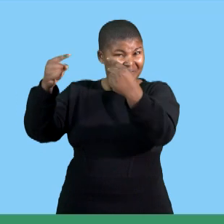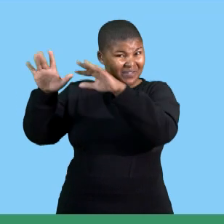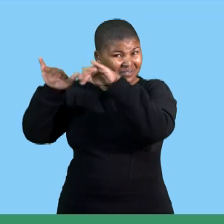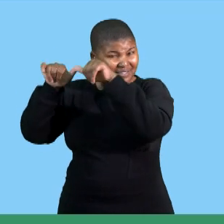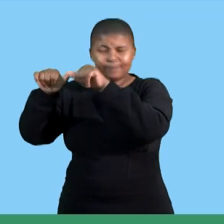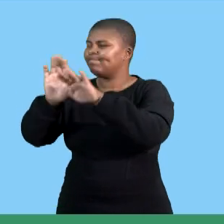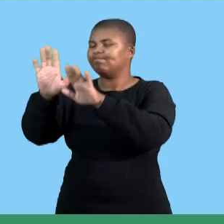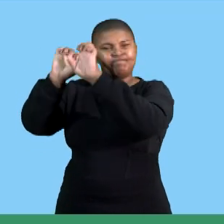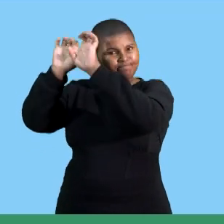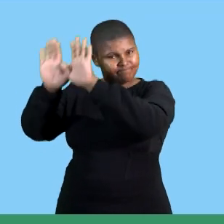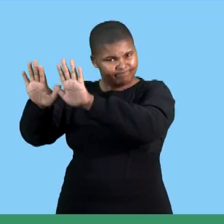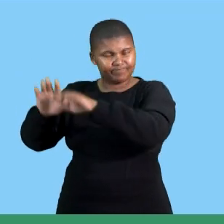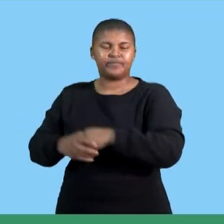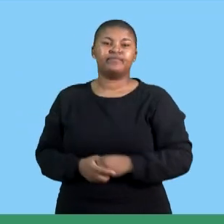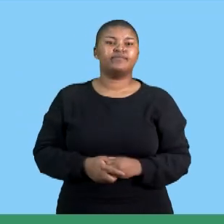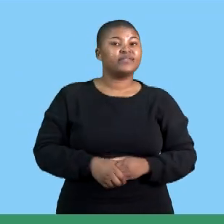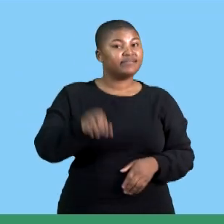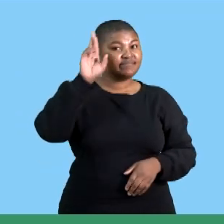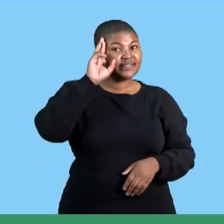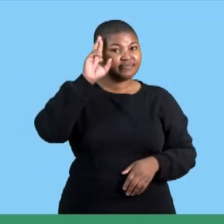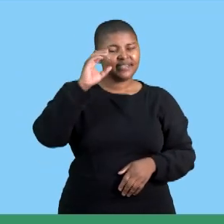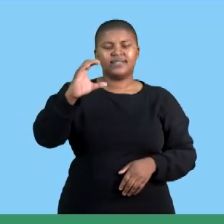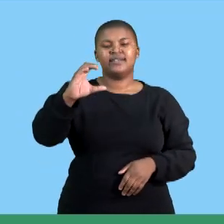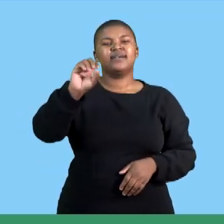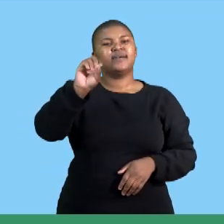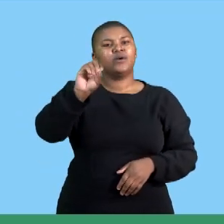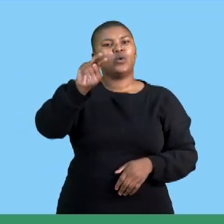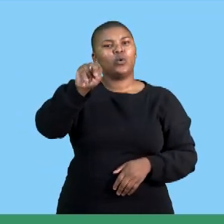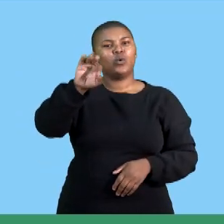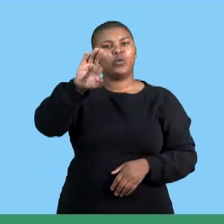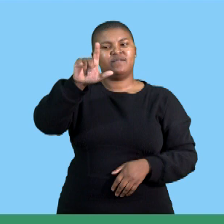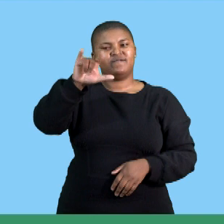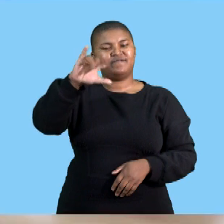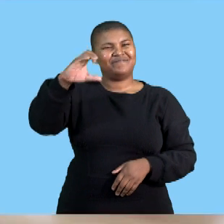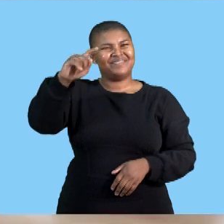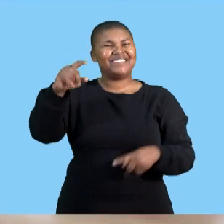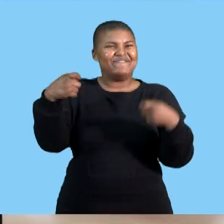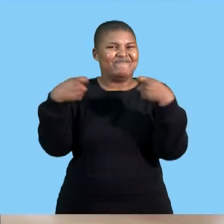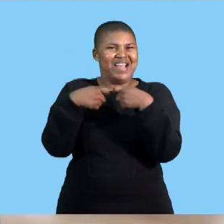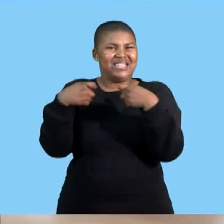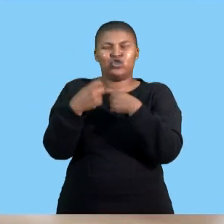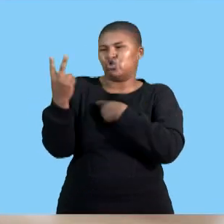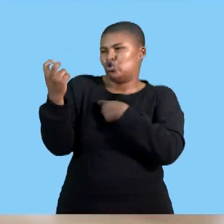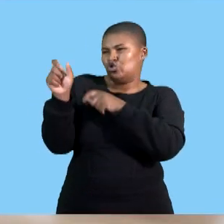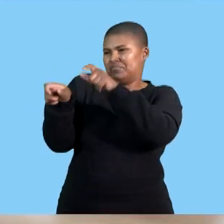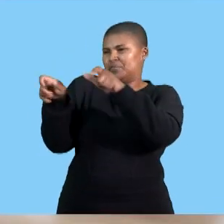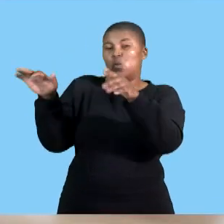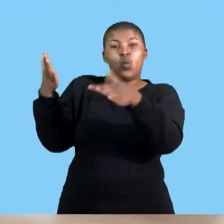remember that conflict is as a result of disagreements between two or more parties. So for me to